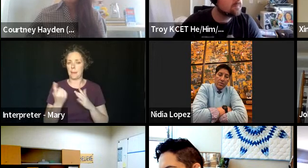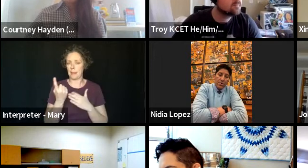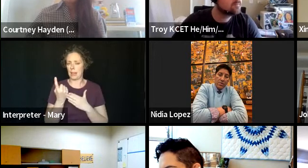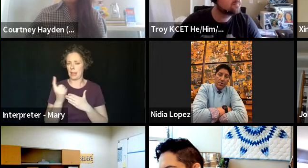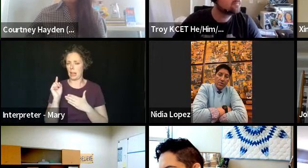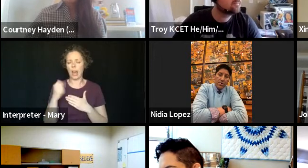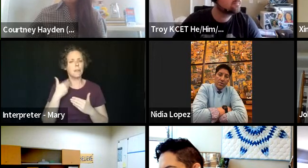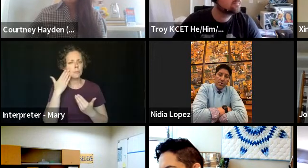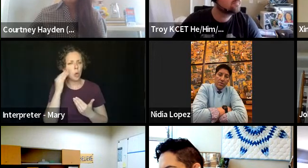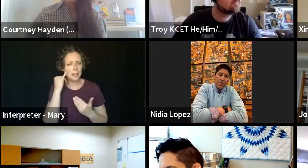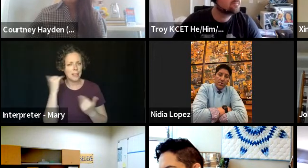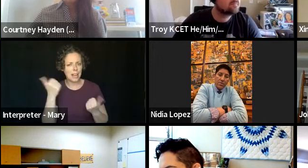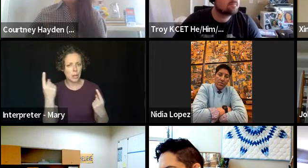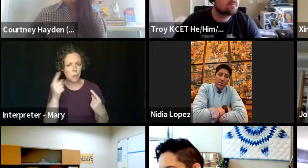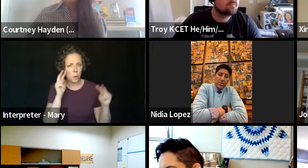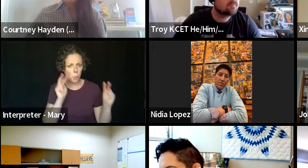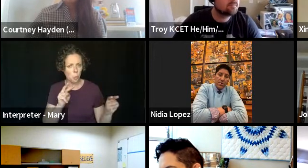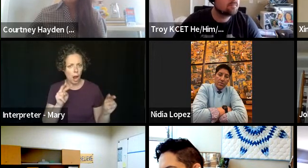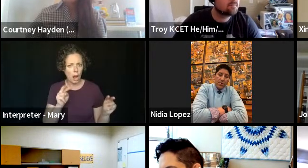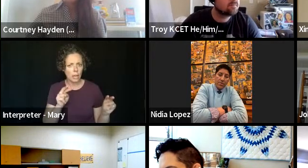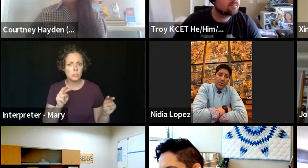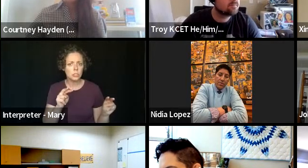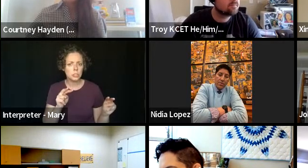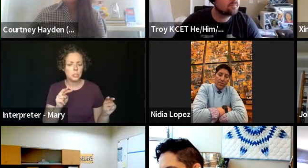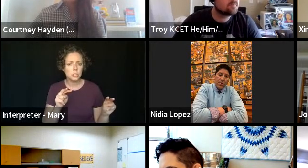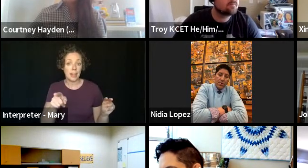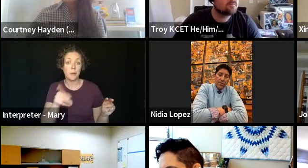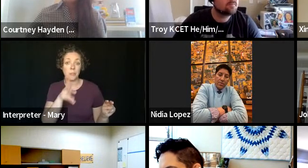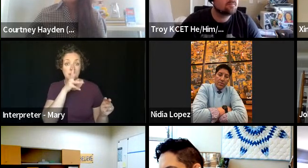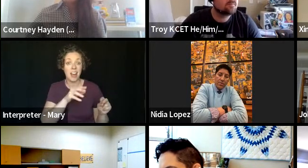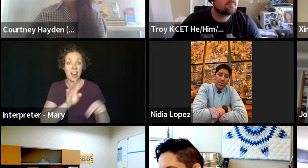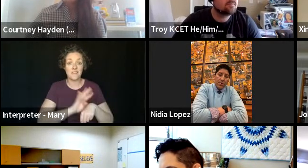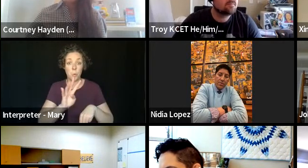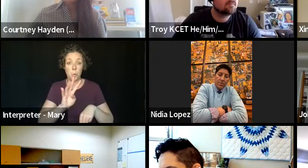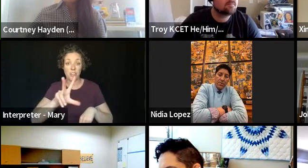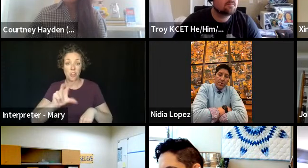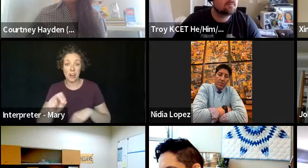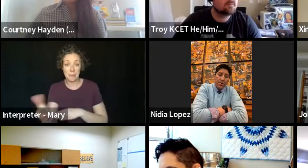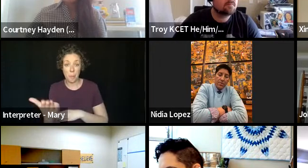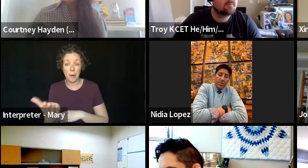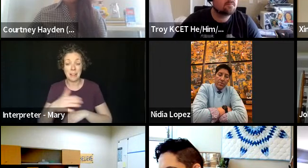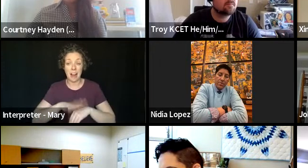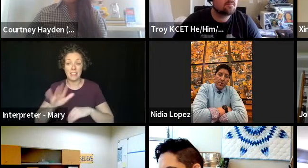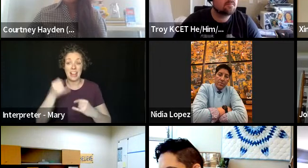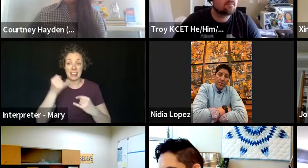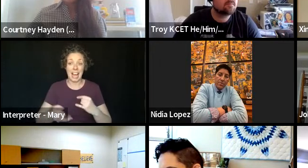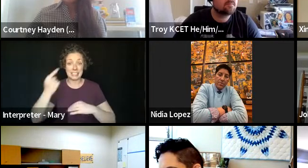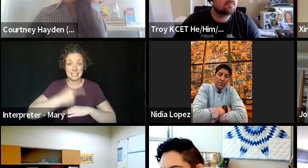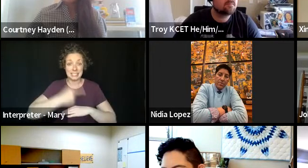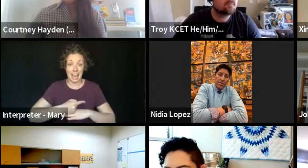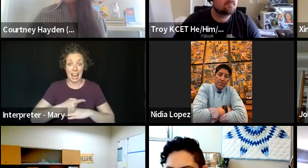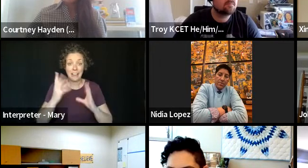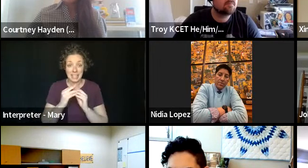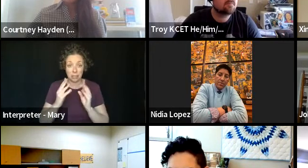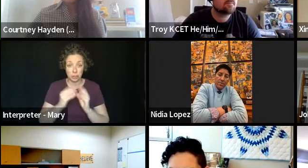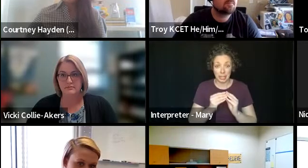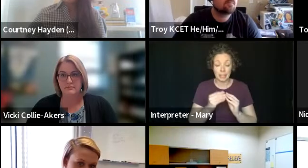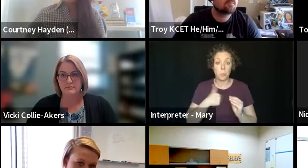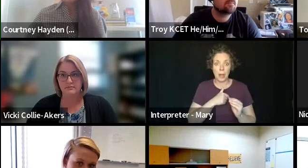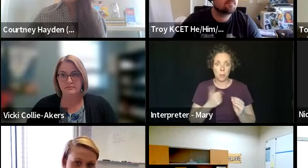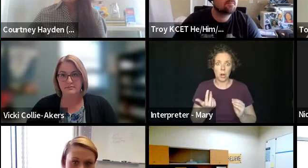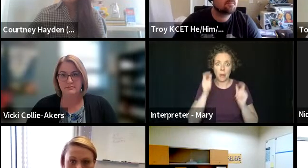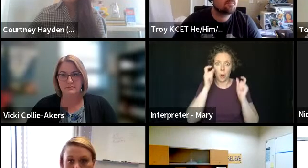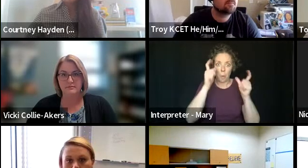was tracking, they did work until at 4:30 in the morning on their last day of session. So we were up watching those